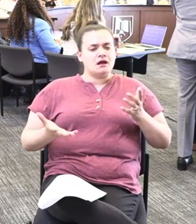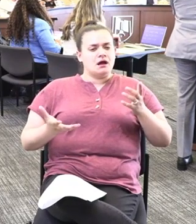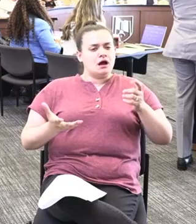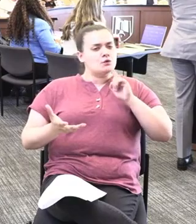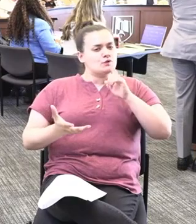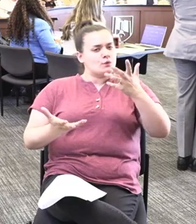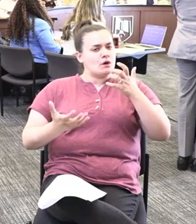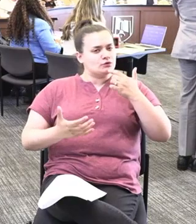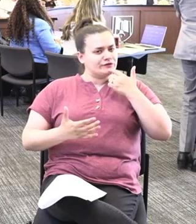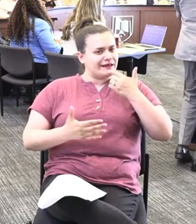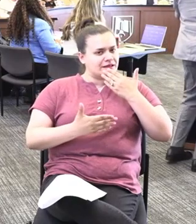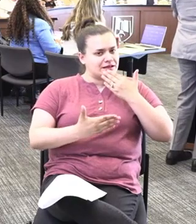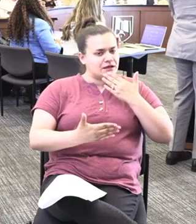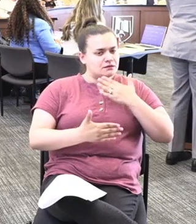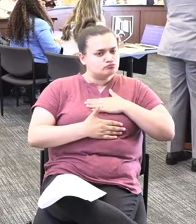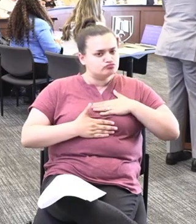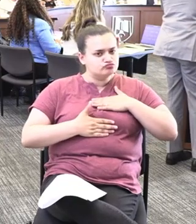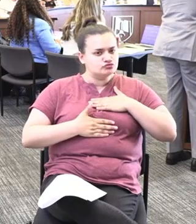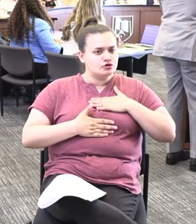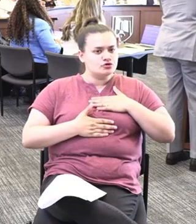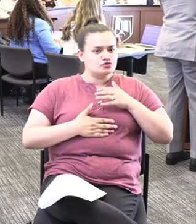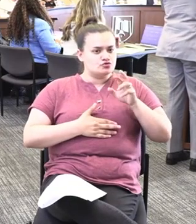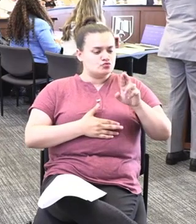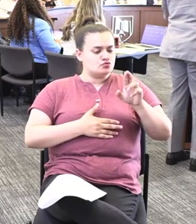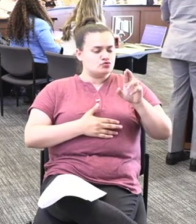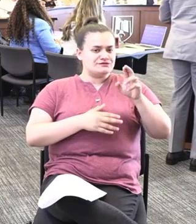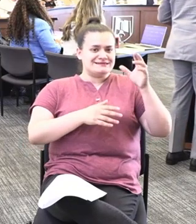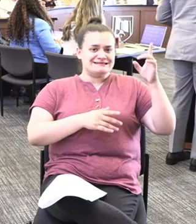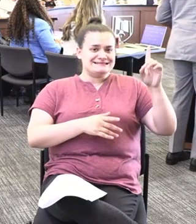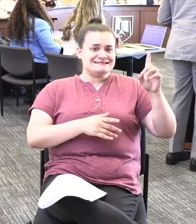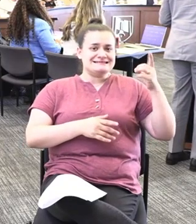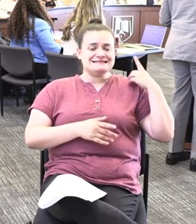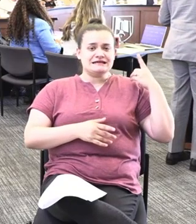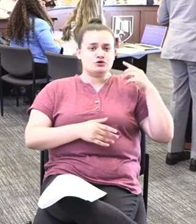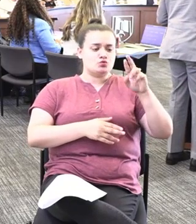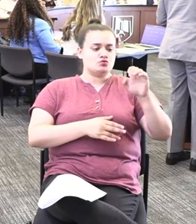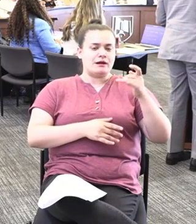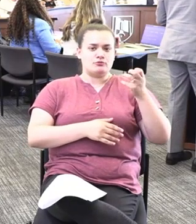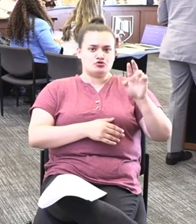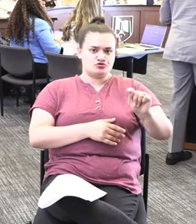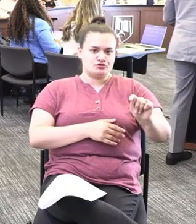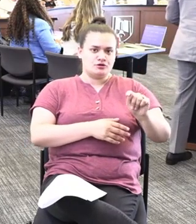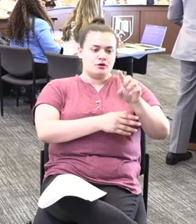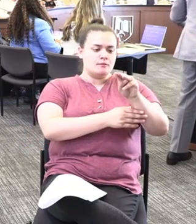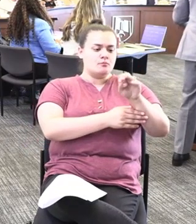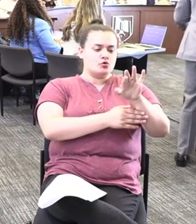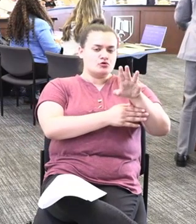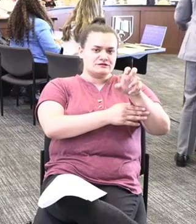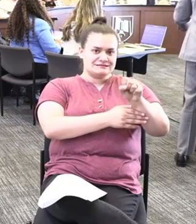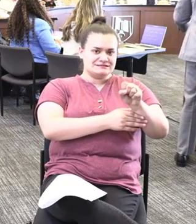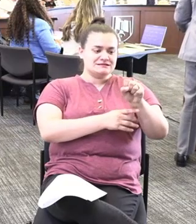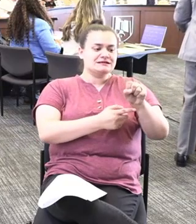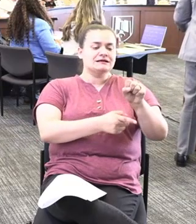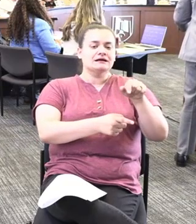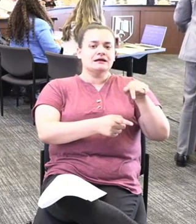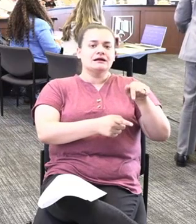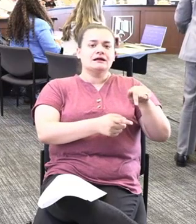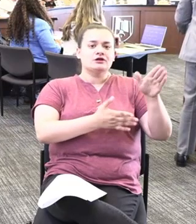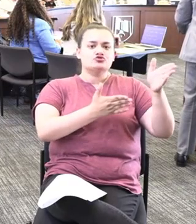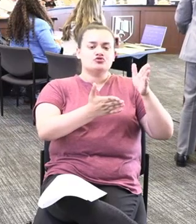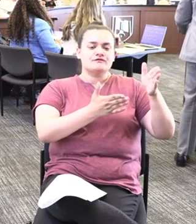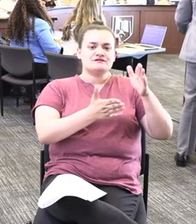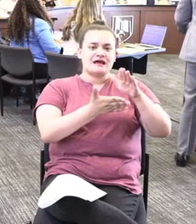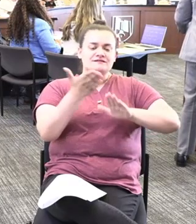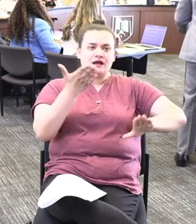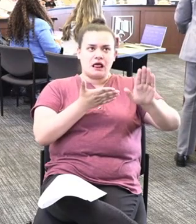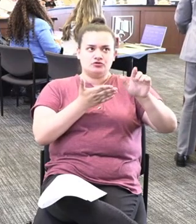sincere appreciation to Dean Robert Morris, JJC's Dean of Enrollment Management, who primarily serves as the